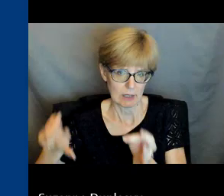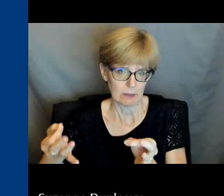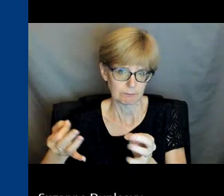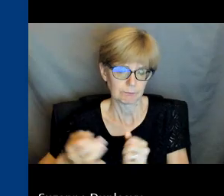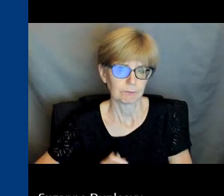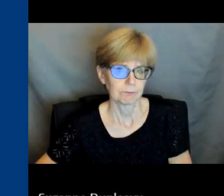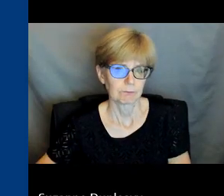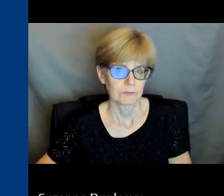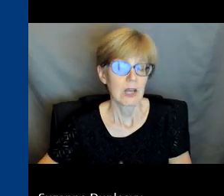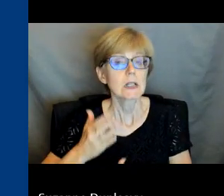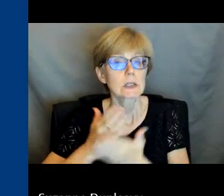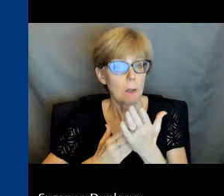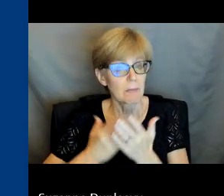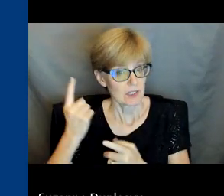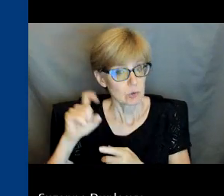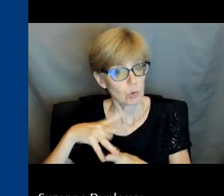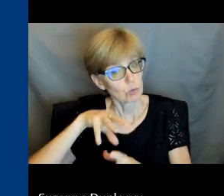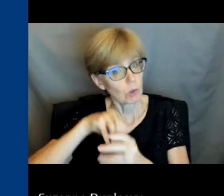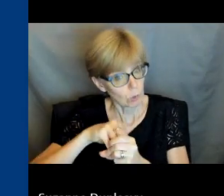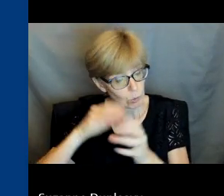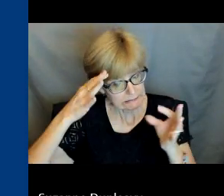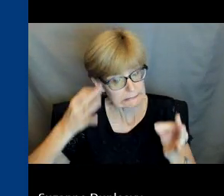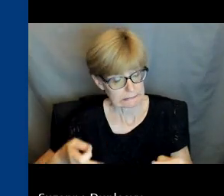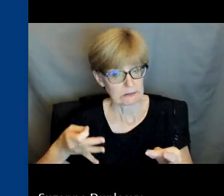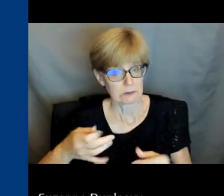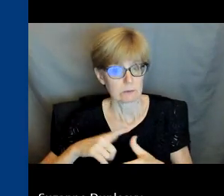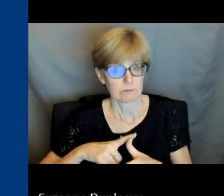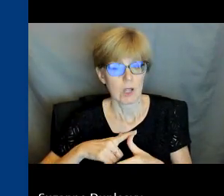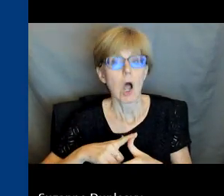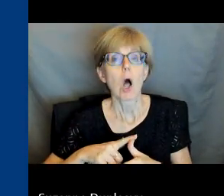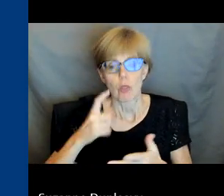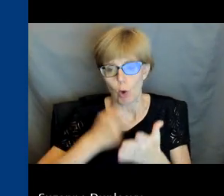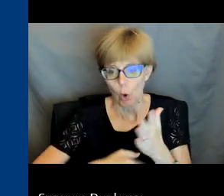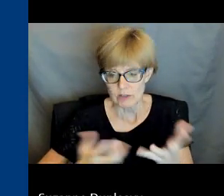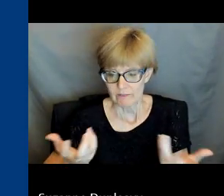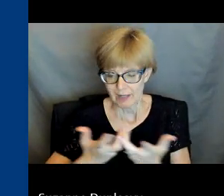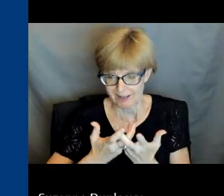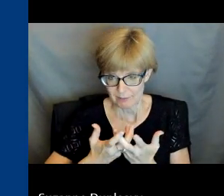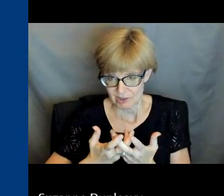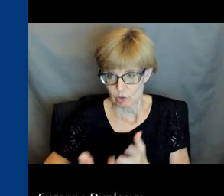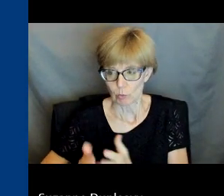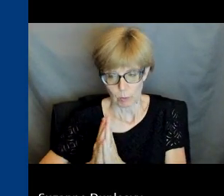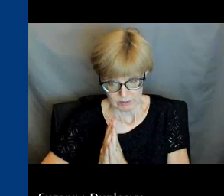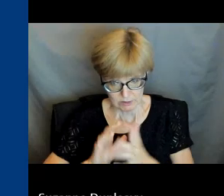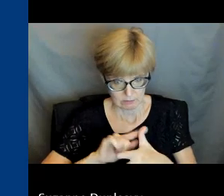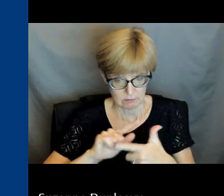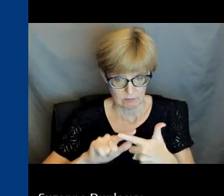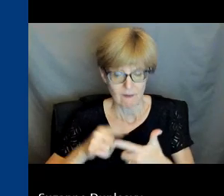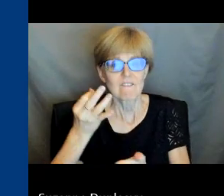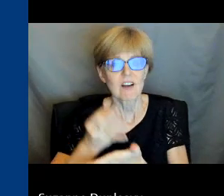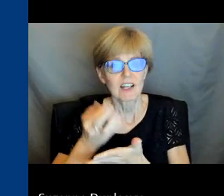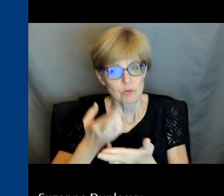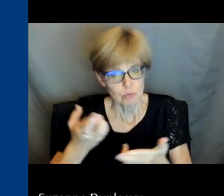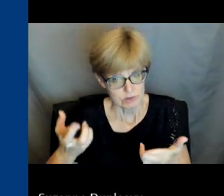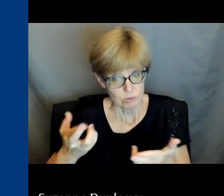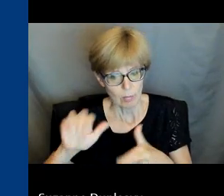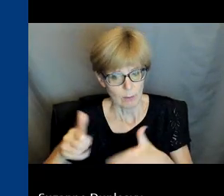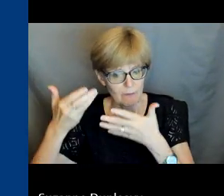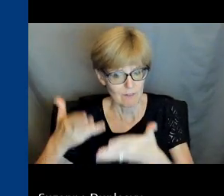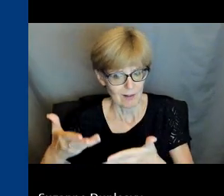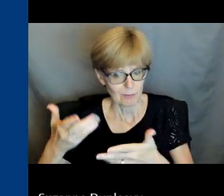some factors that should be considered, including the cost of the accommodation requested, financial resources of the provider or